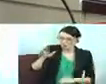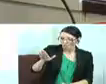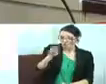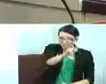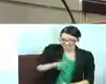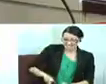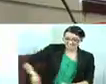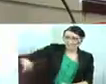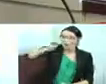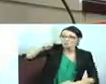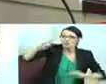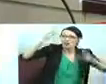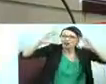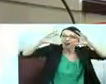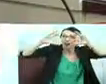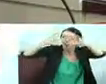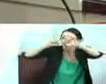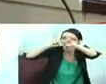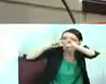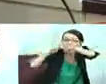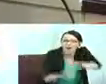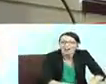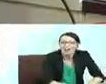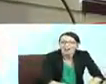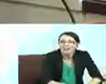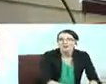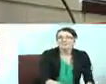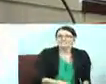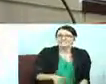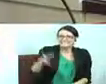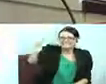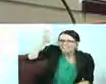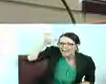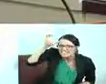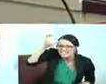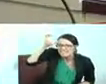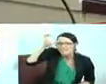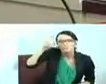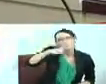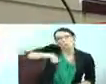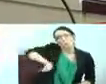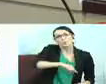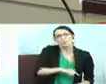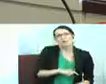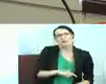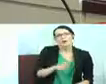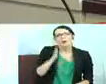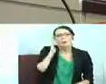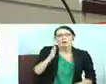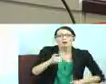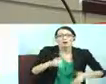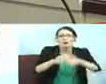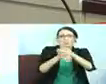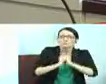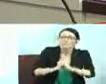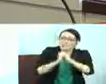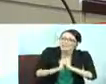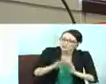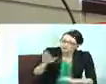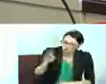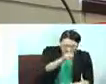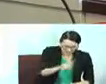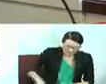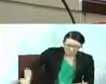your kingdom down. Satan, we're gonna pray your